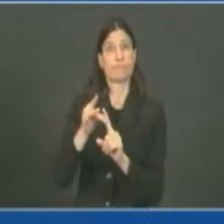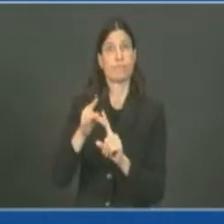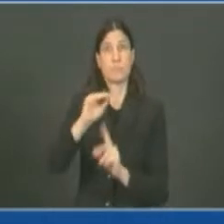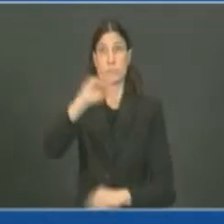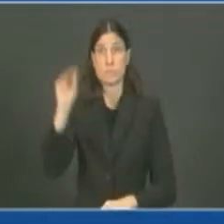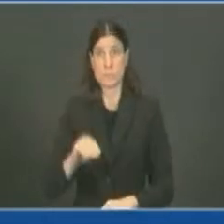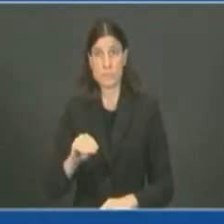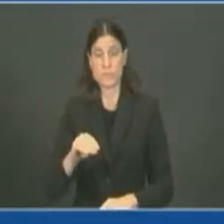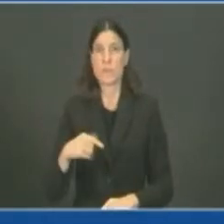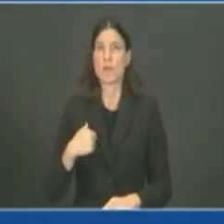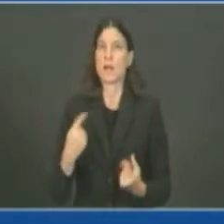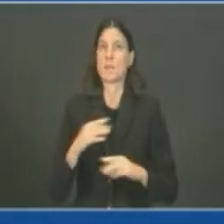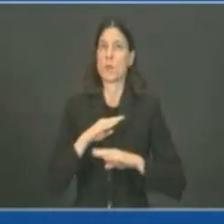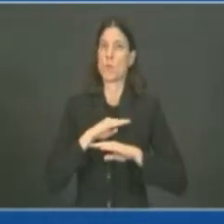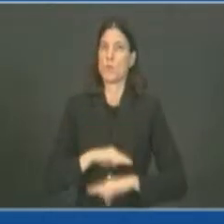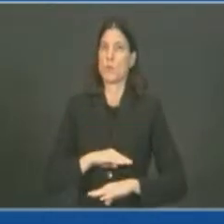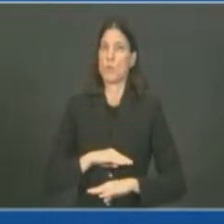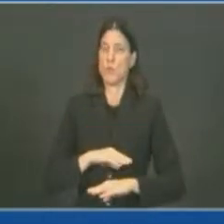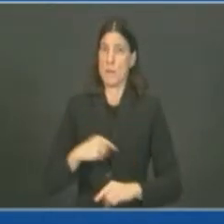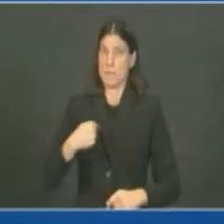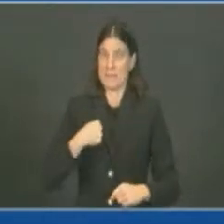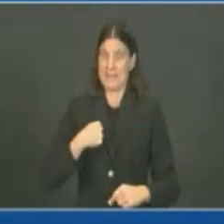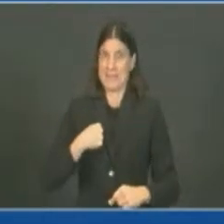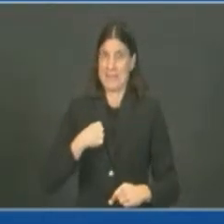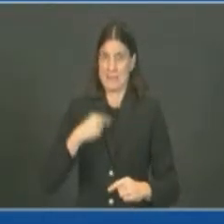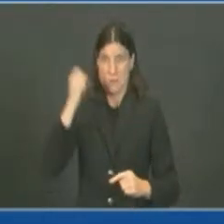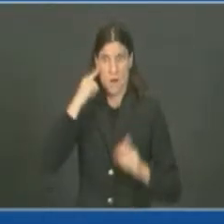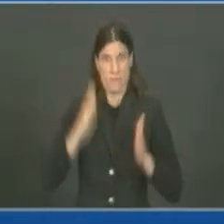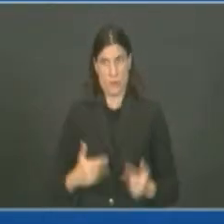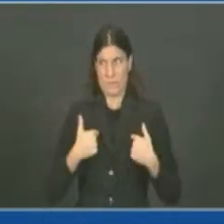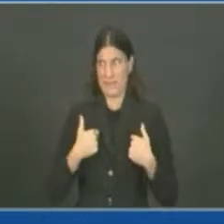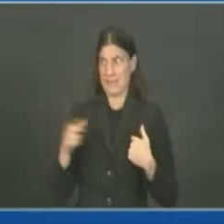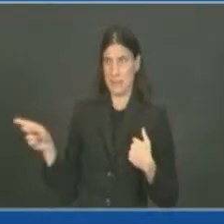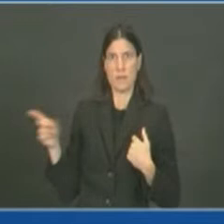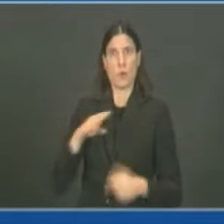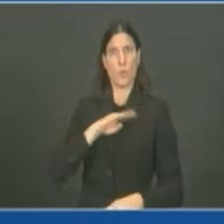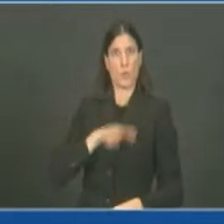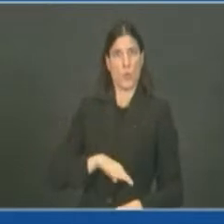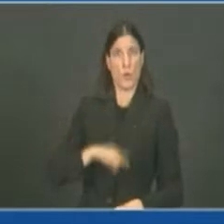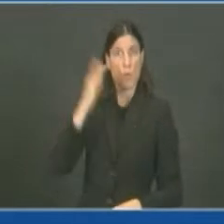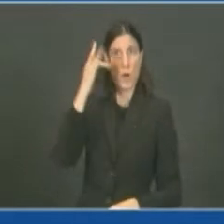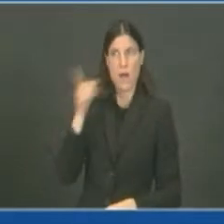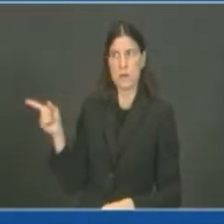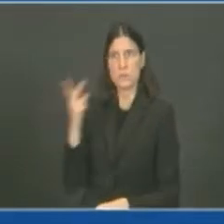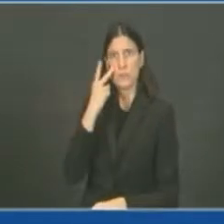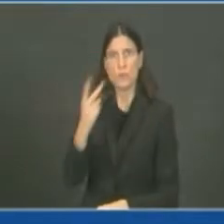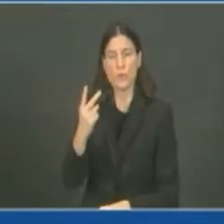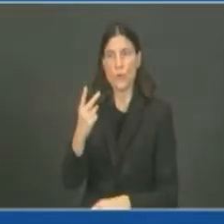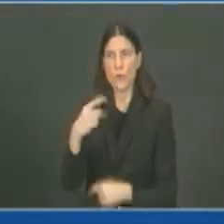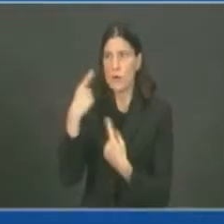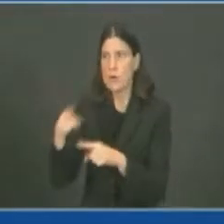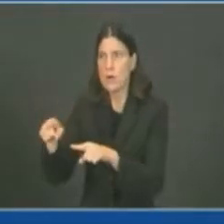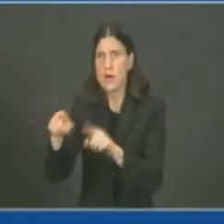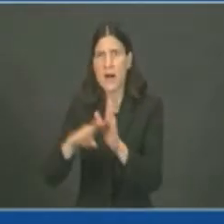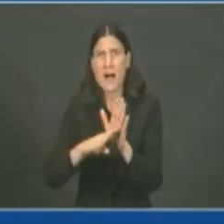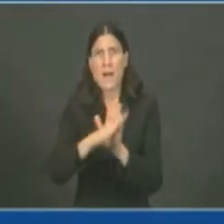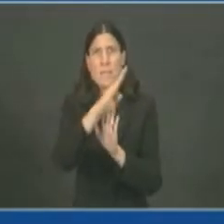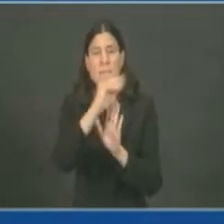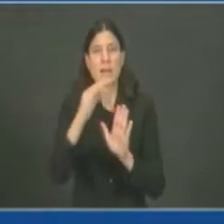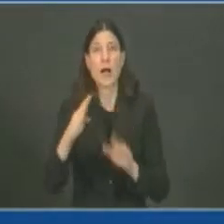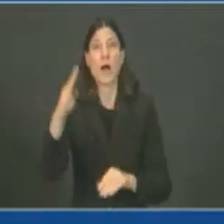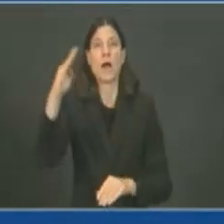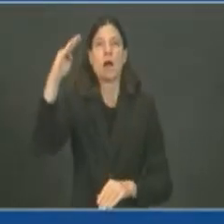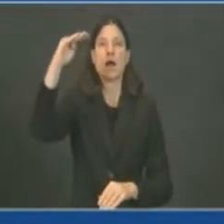have a bit of relief looking at that percent positive, that it's going in the right direction. We want to see